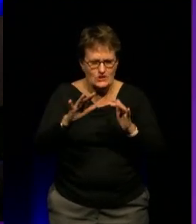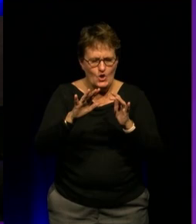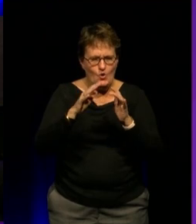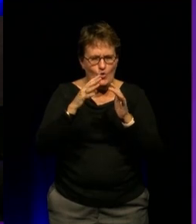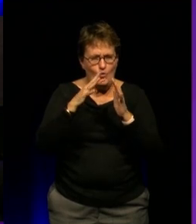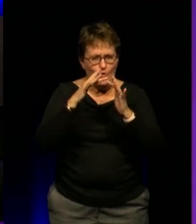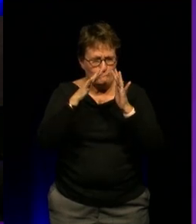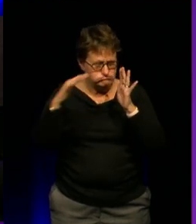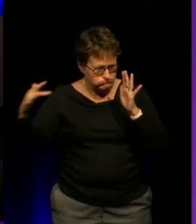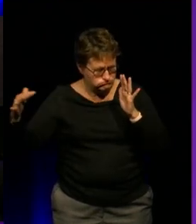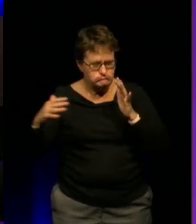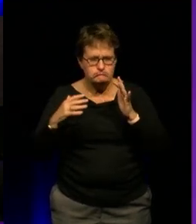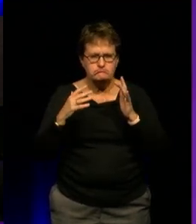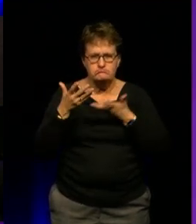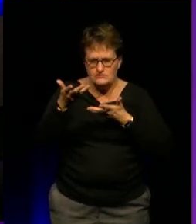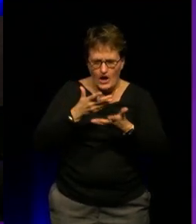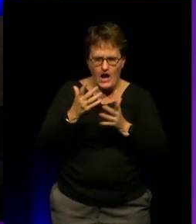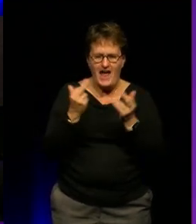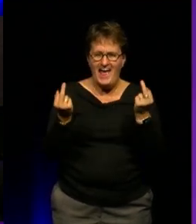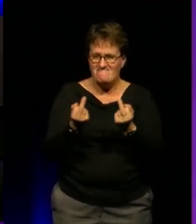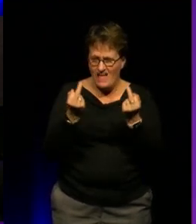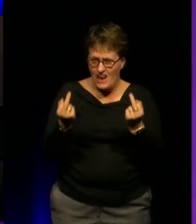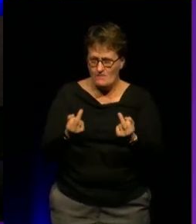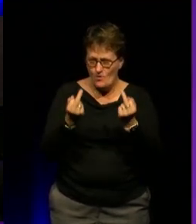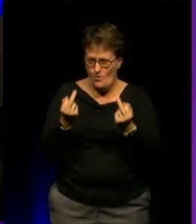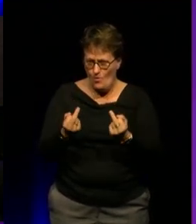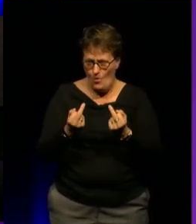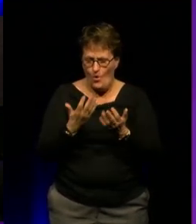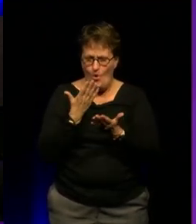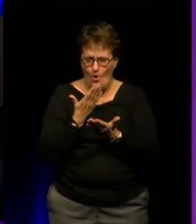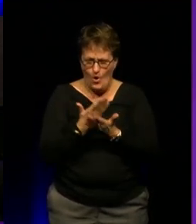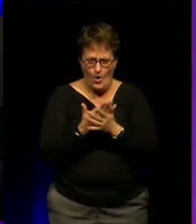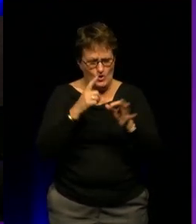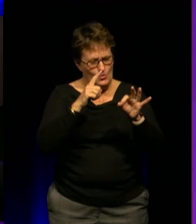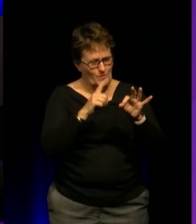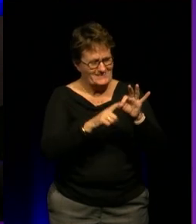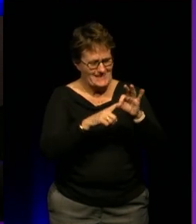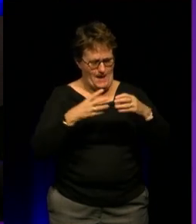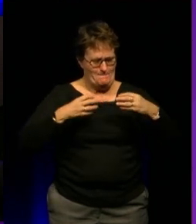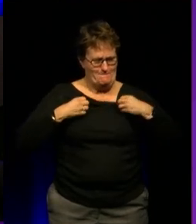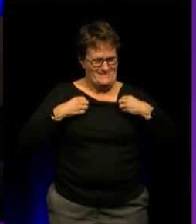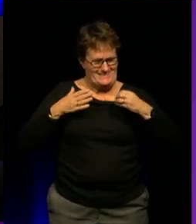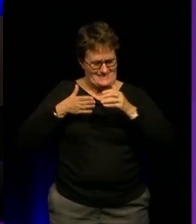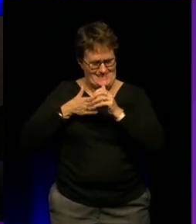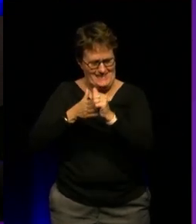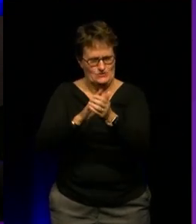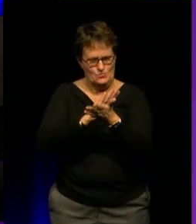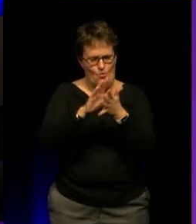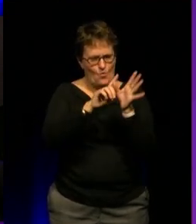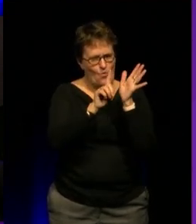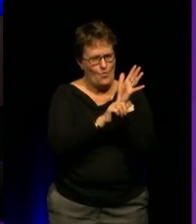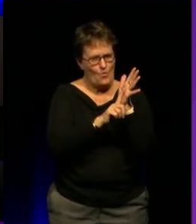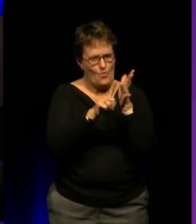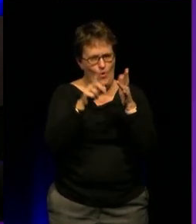webcast of this evening's conversation will be available on the Queensland Business Leaders Hall of Fame website very